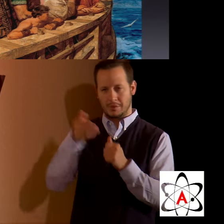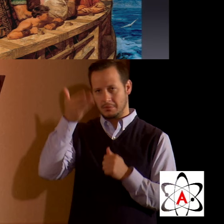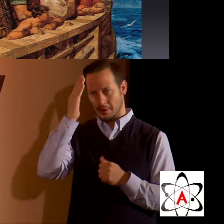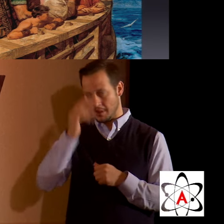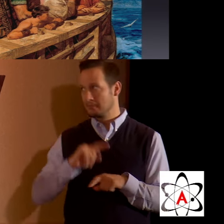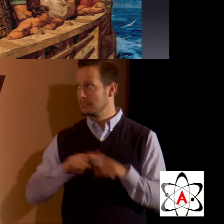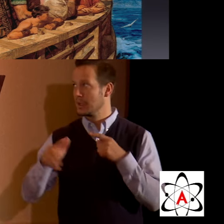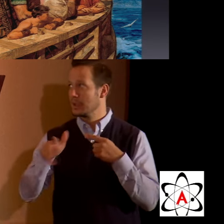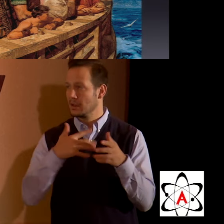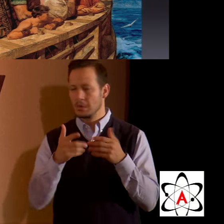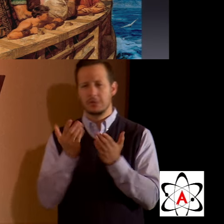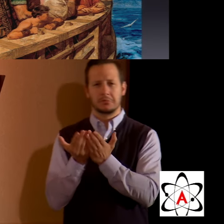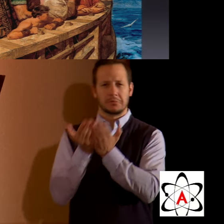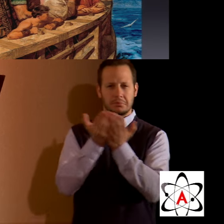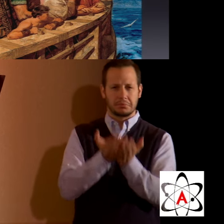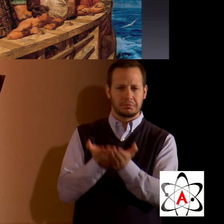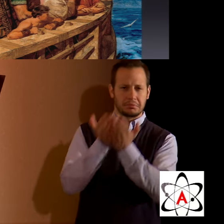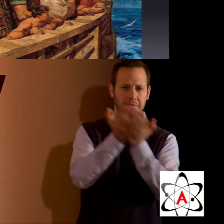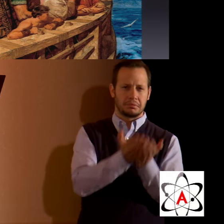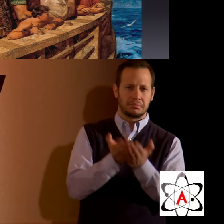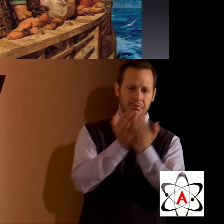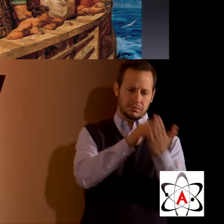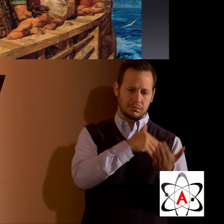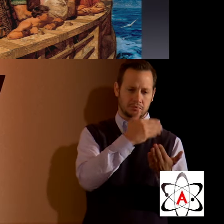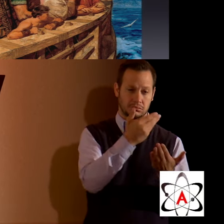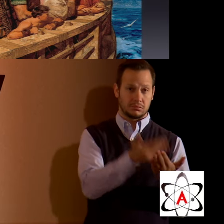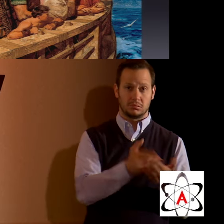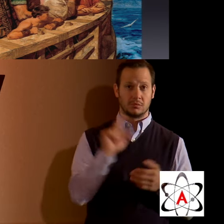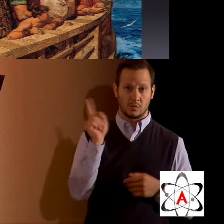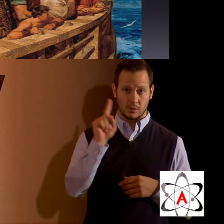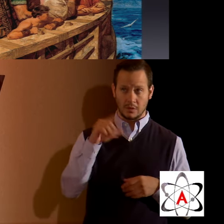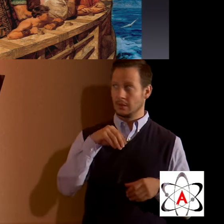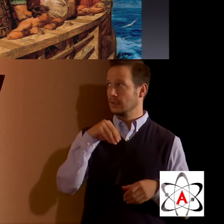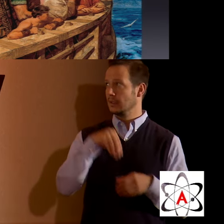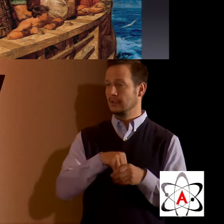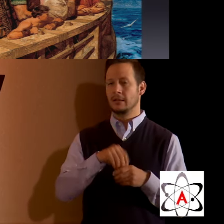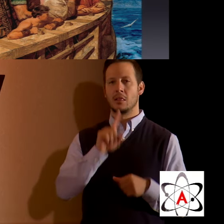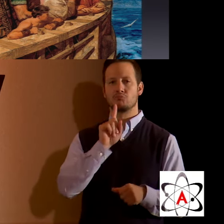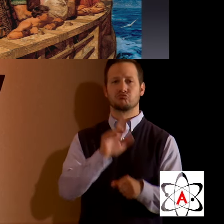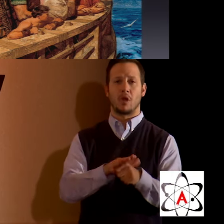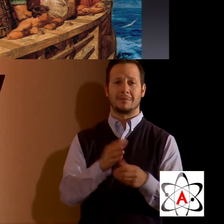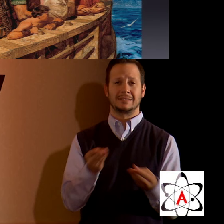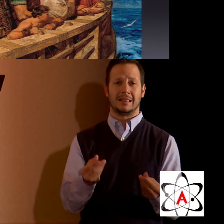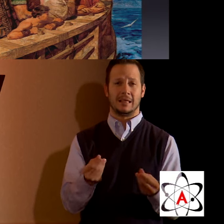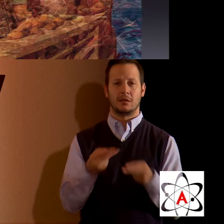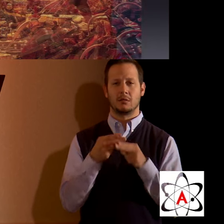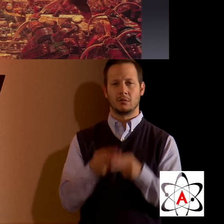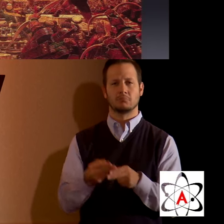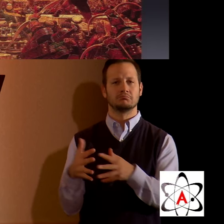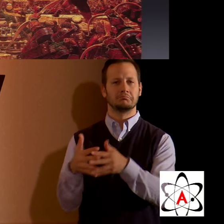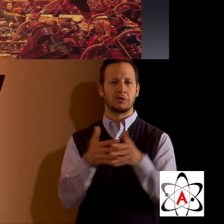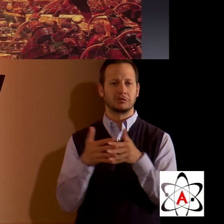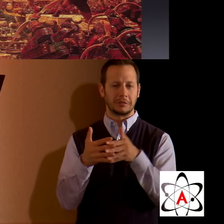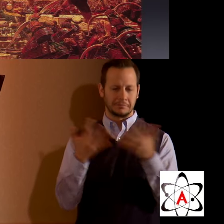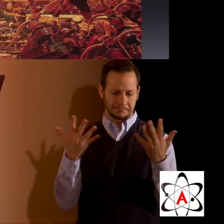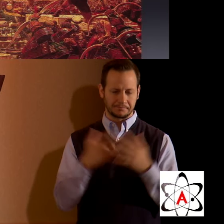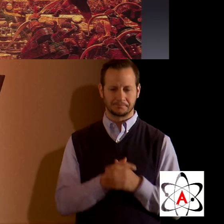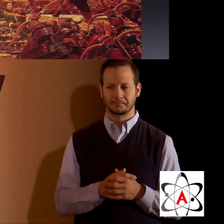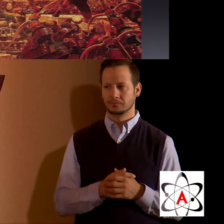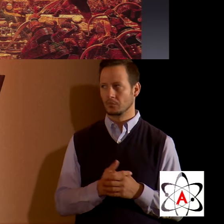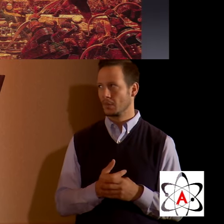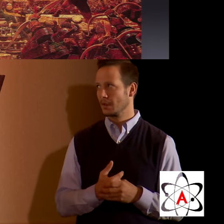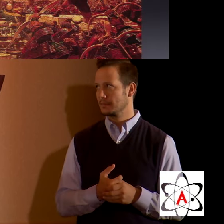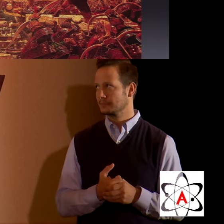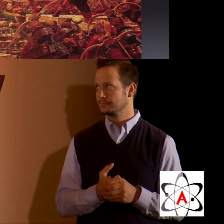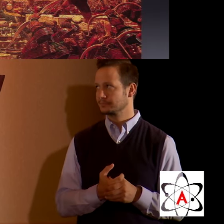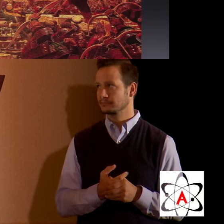Anyway, this great ship crossed the Atlantic and deposited its occupants in the promised land we know as America. Shortly